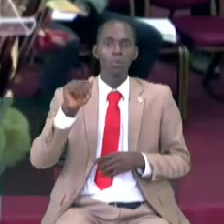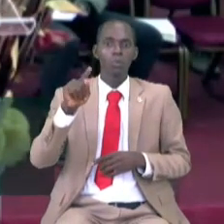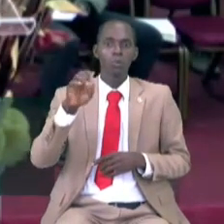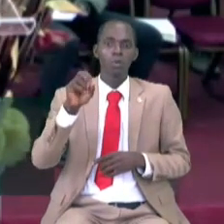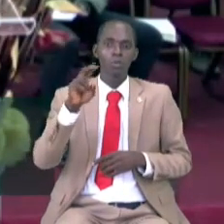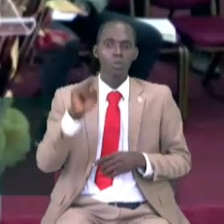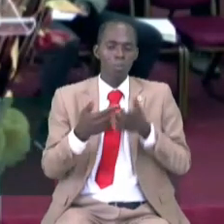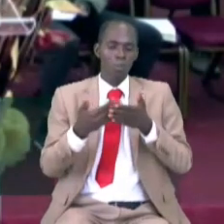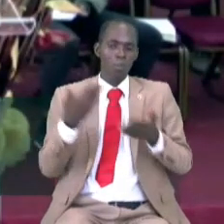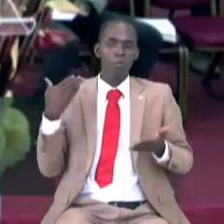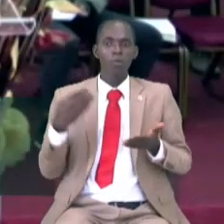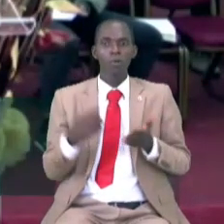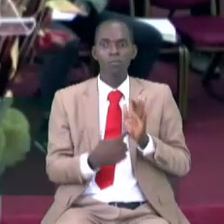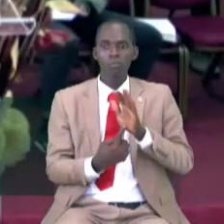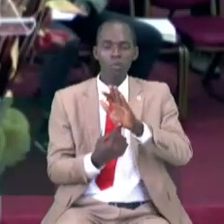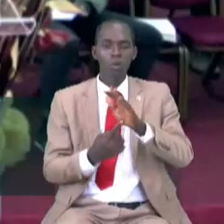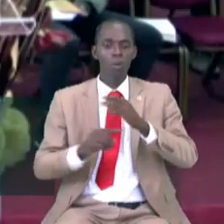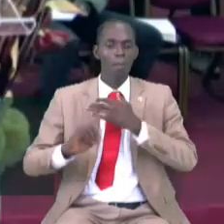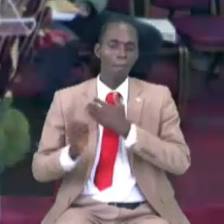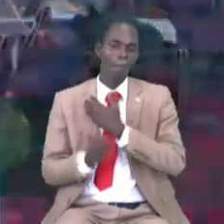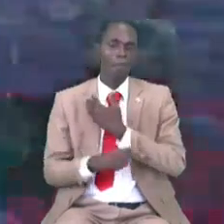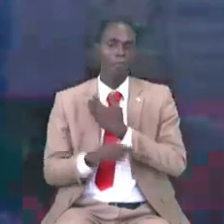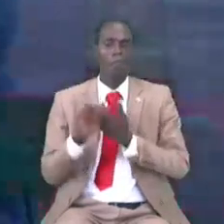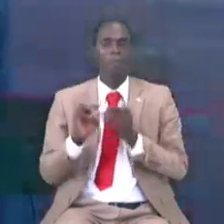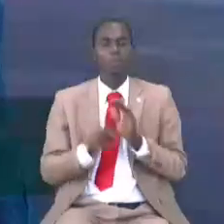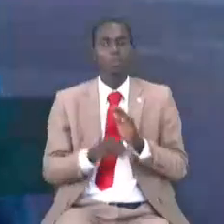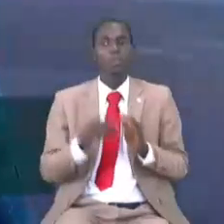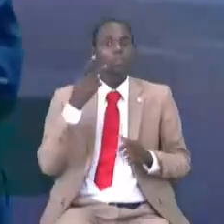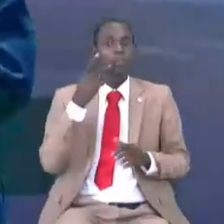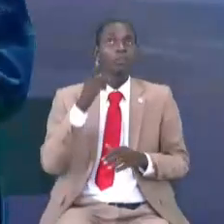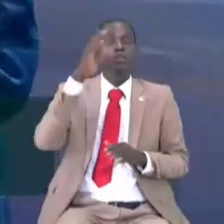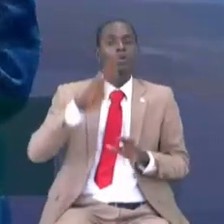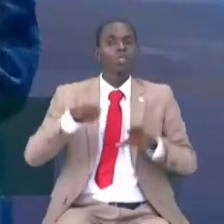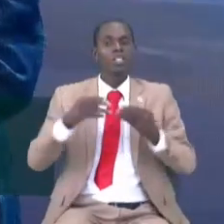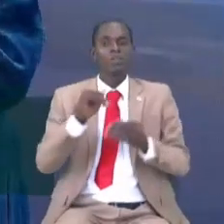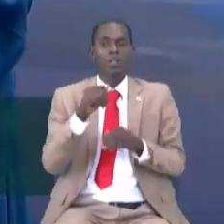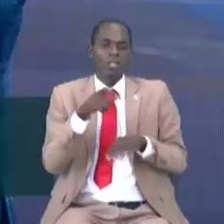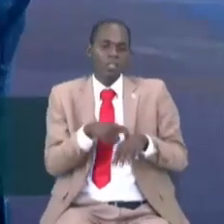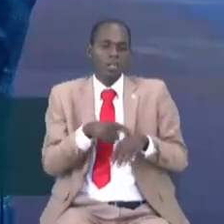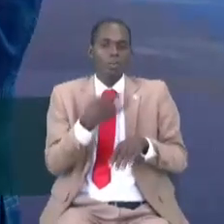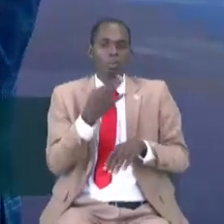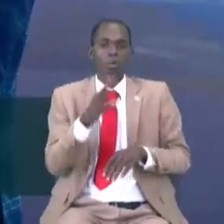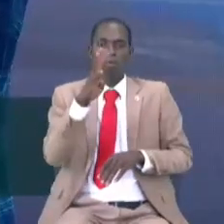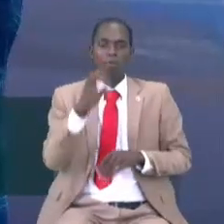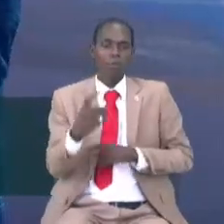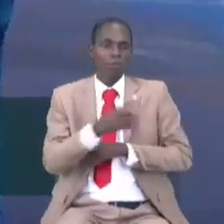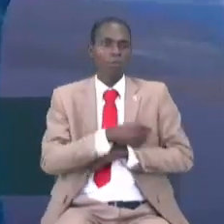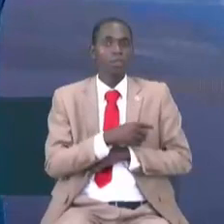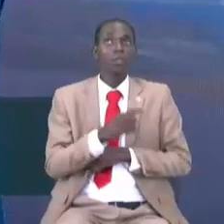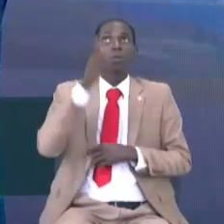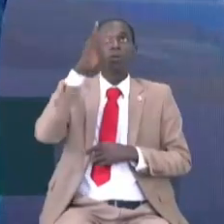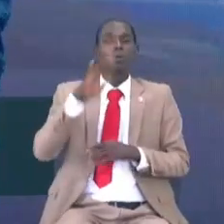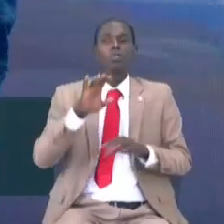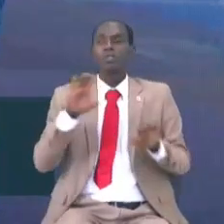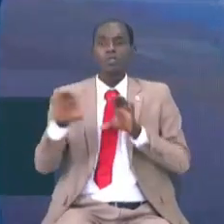a probation of 40 days. He didn't bring the judgment immediately. Isn't that what God does in